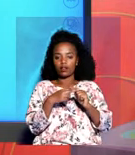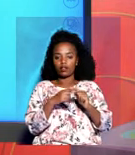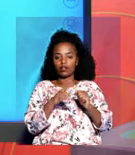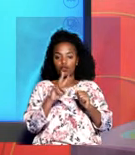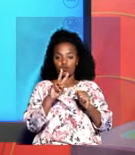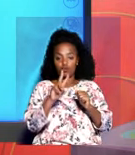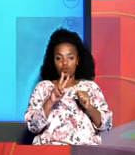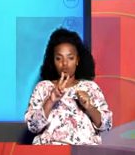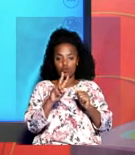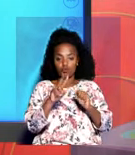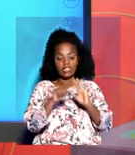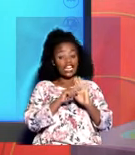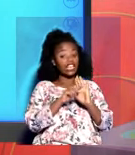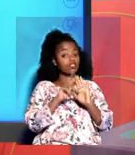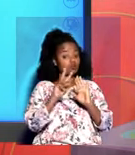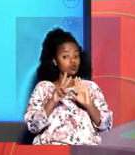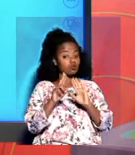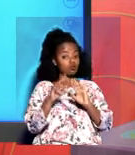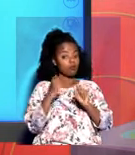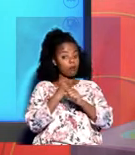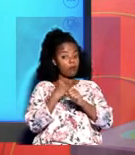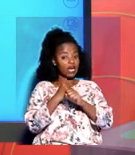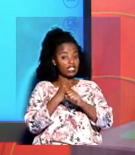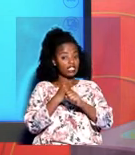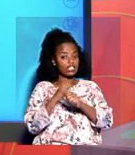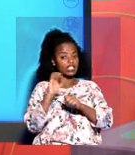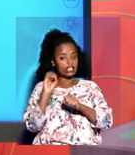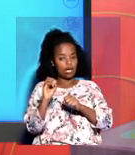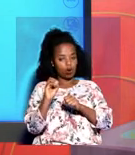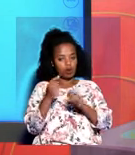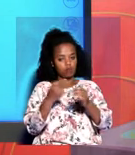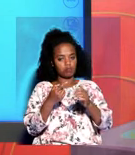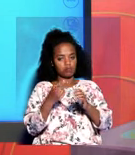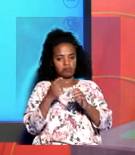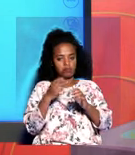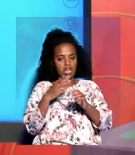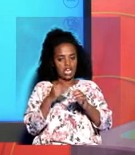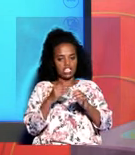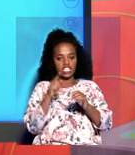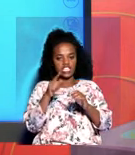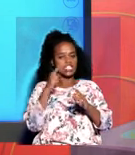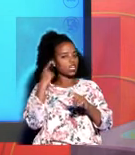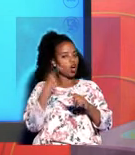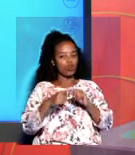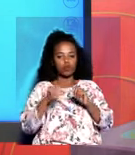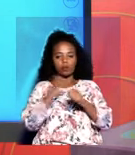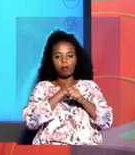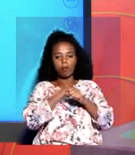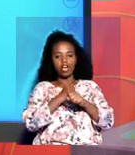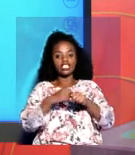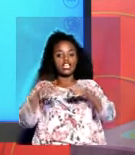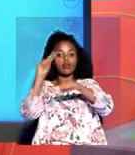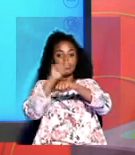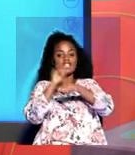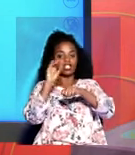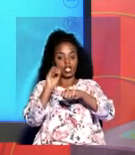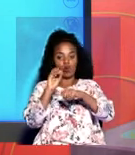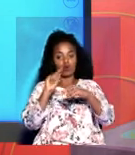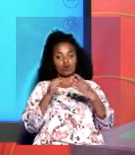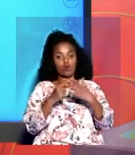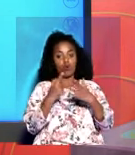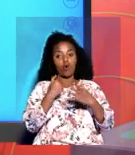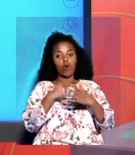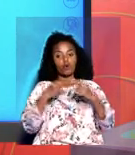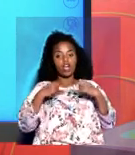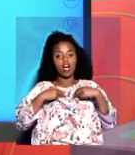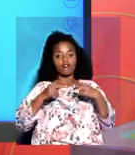2 makes, negative 2 makes this 0, this expression 0, but it cannot make the numerator. So we have x